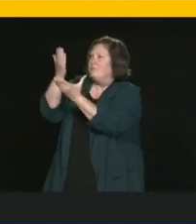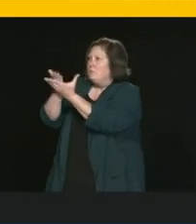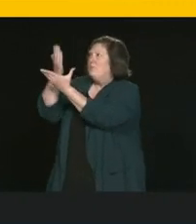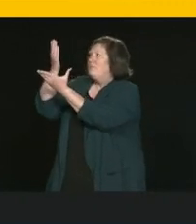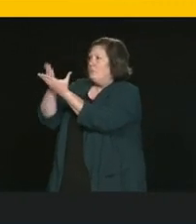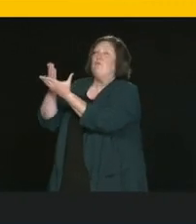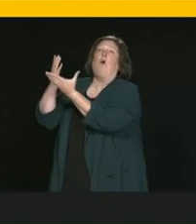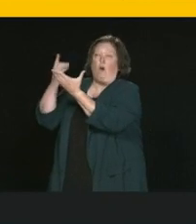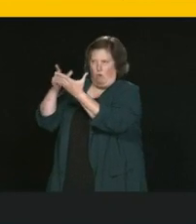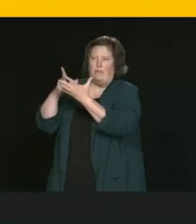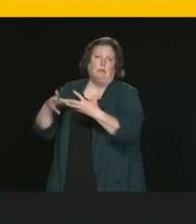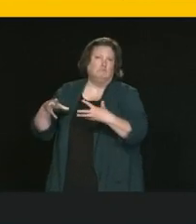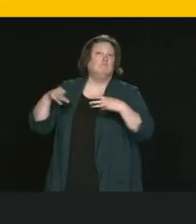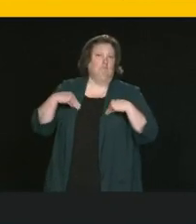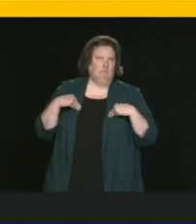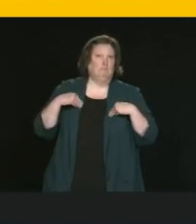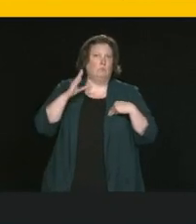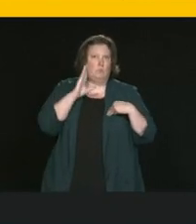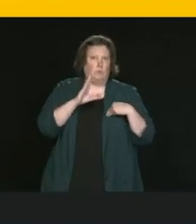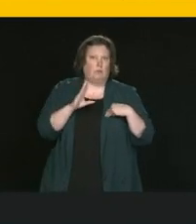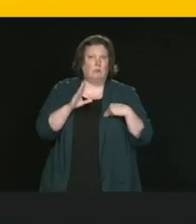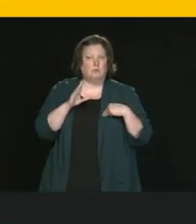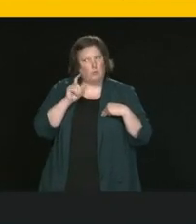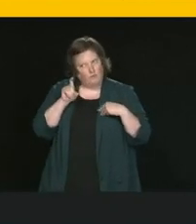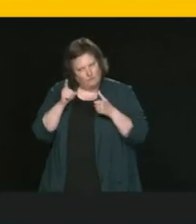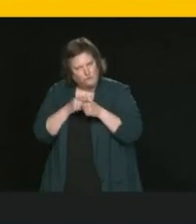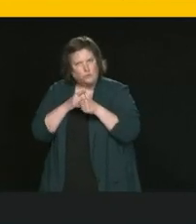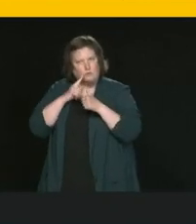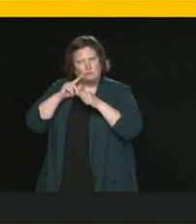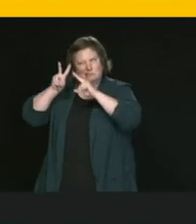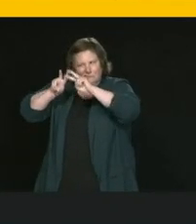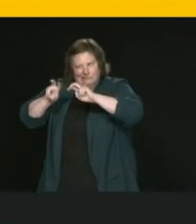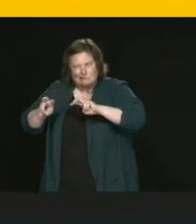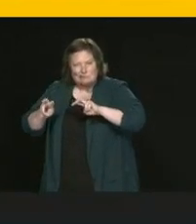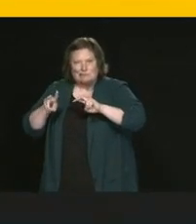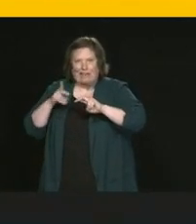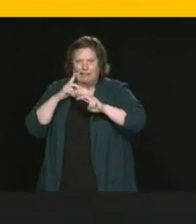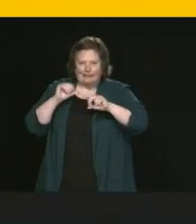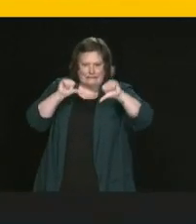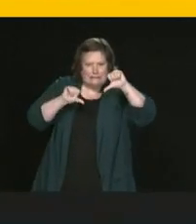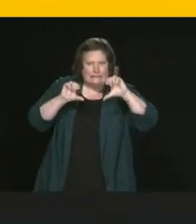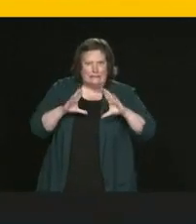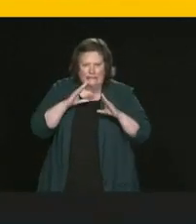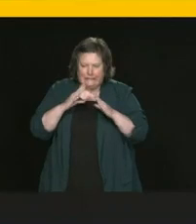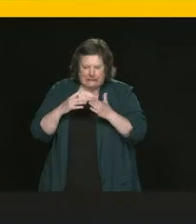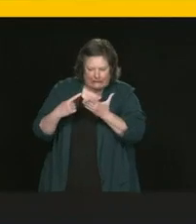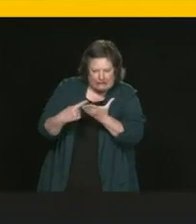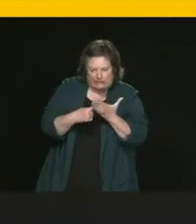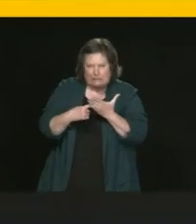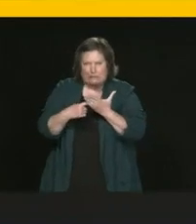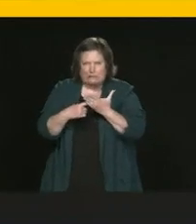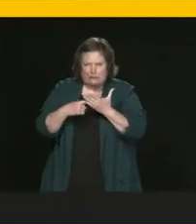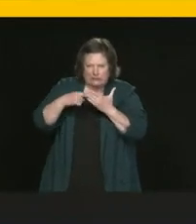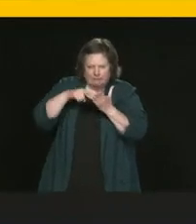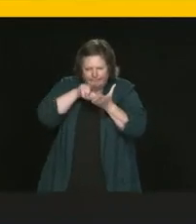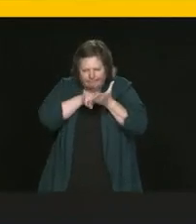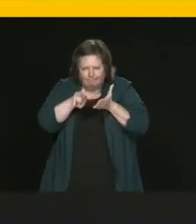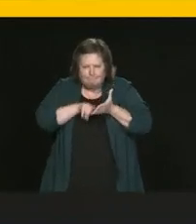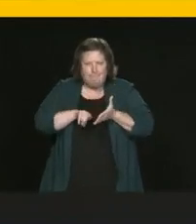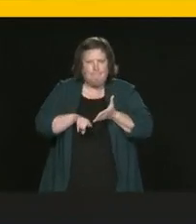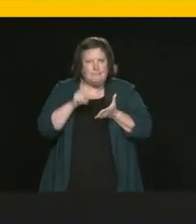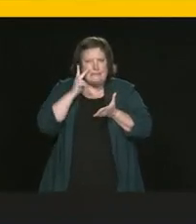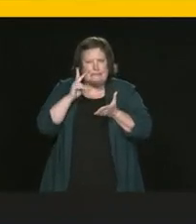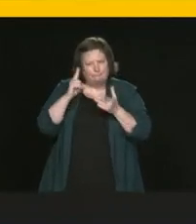results and also have discussions with scientists as to the next steps in order for us to consider a study here in Canada. If we do